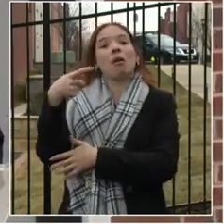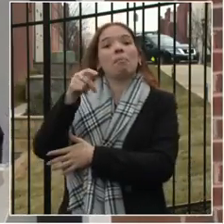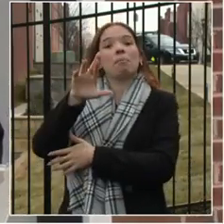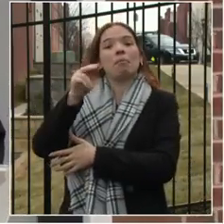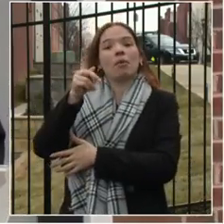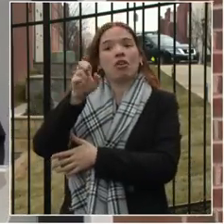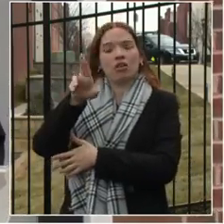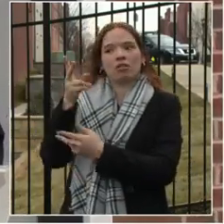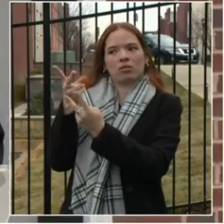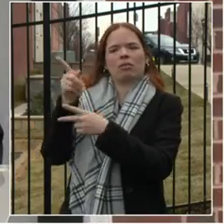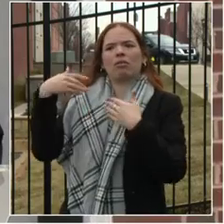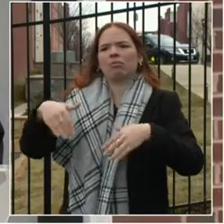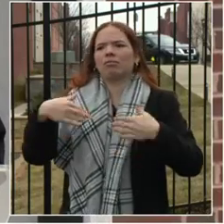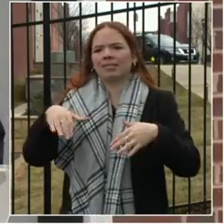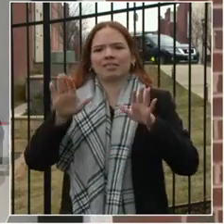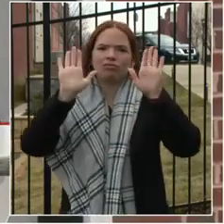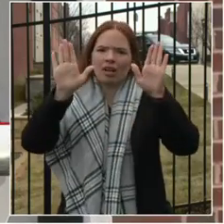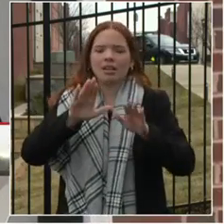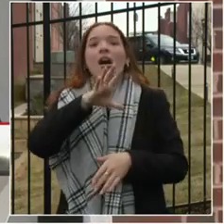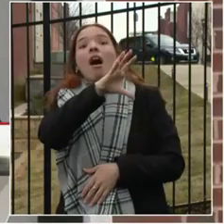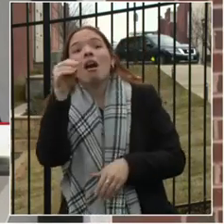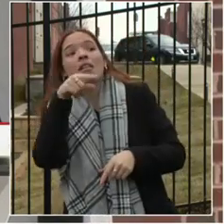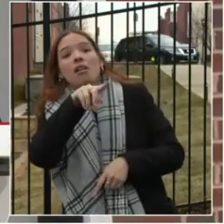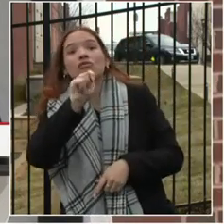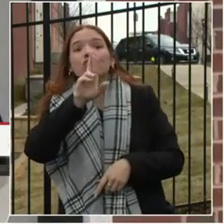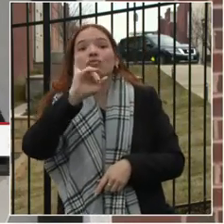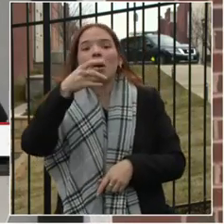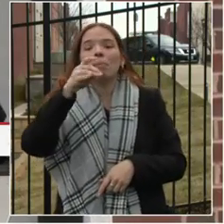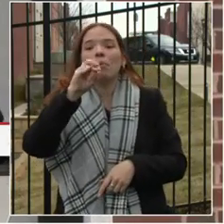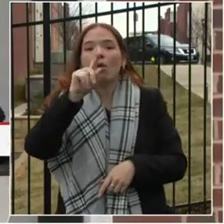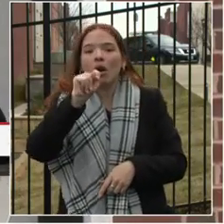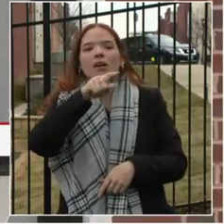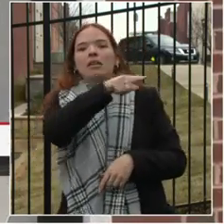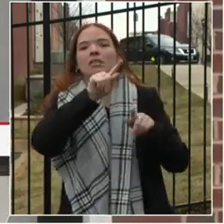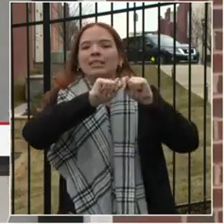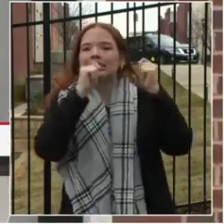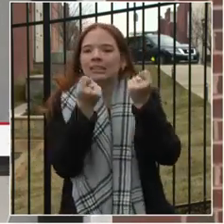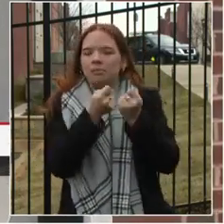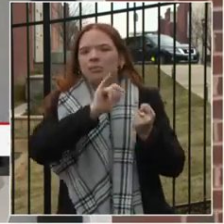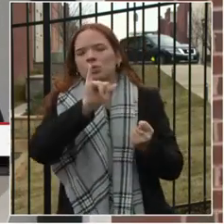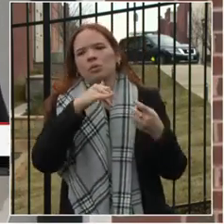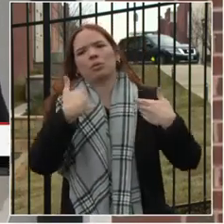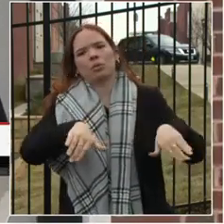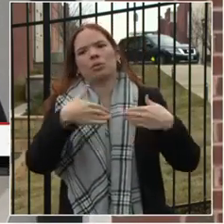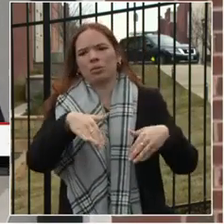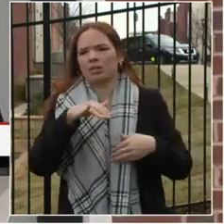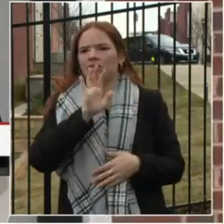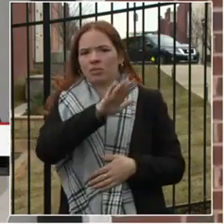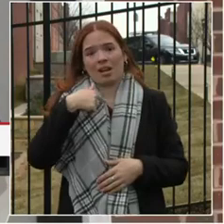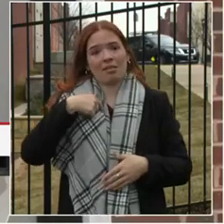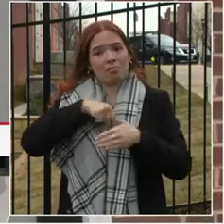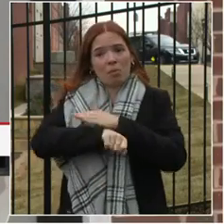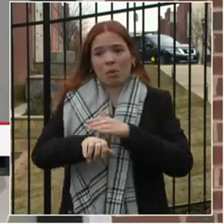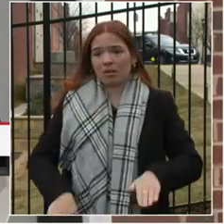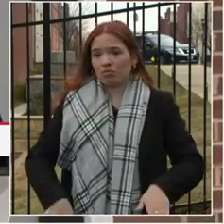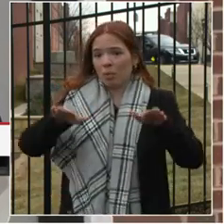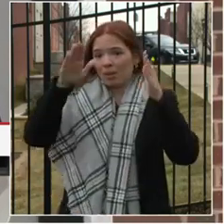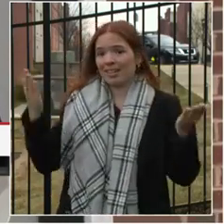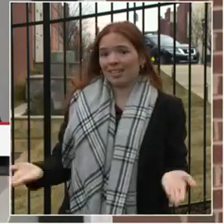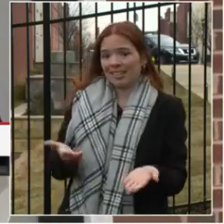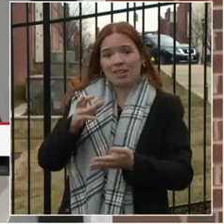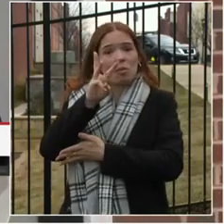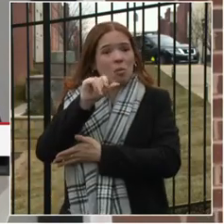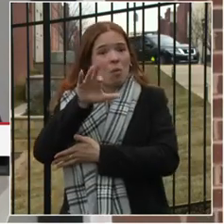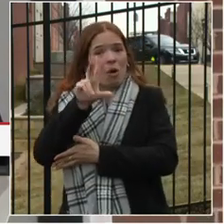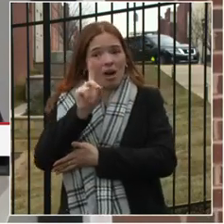Tri Pointe. I'm Muriel Bowser, your mayor and a native of Ward 5, and I'm proud to be